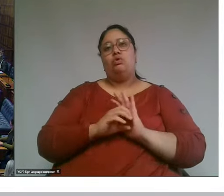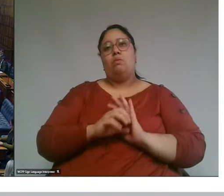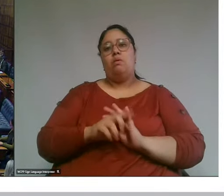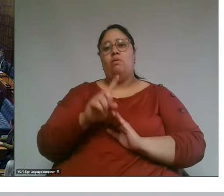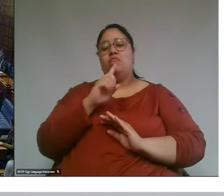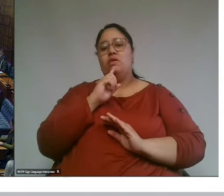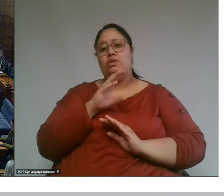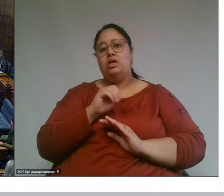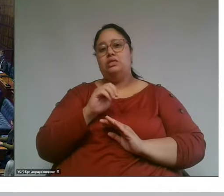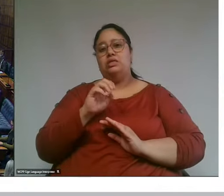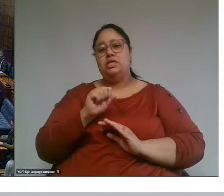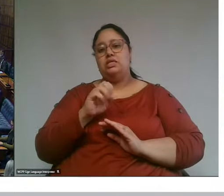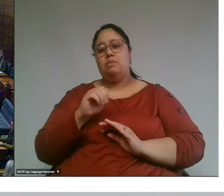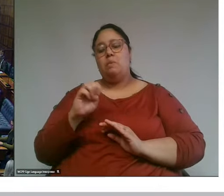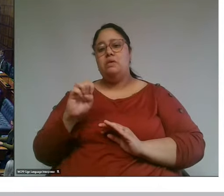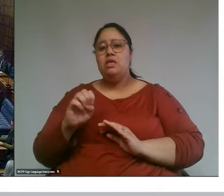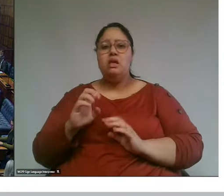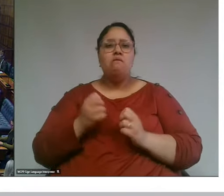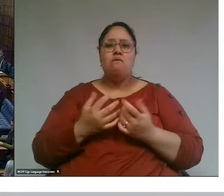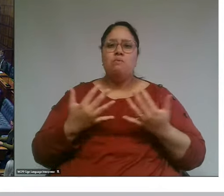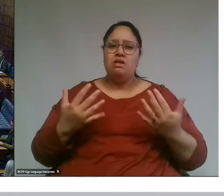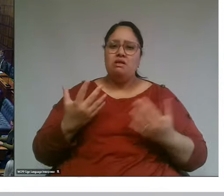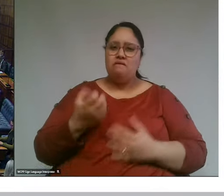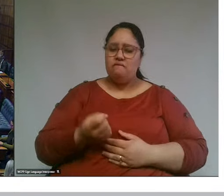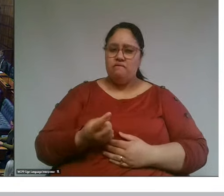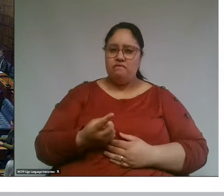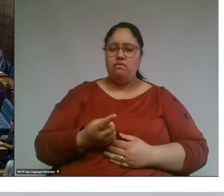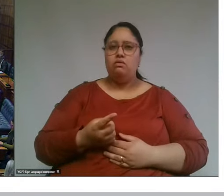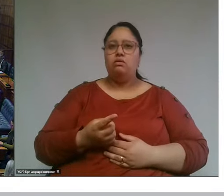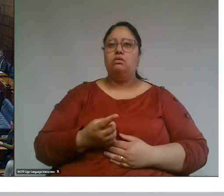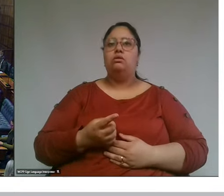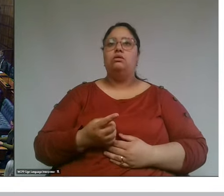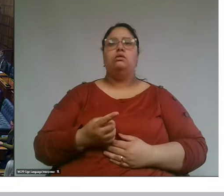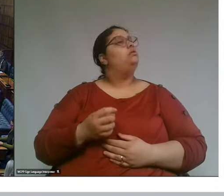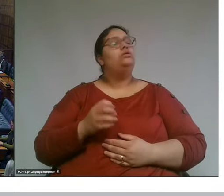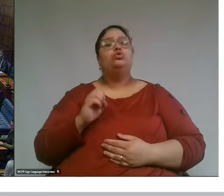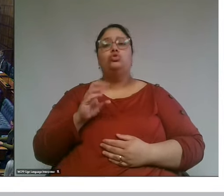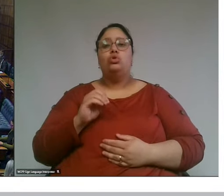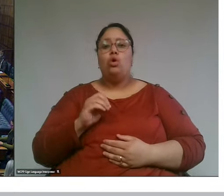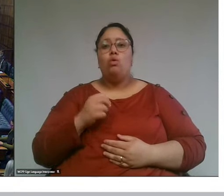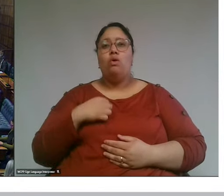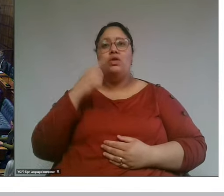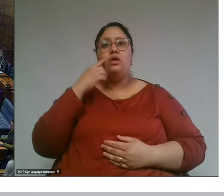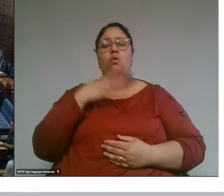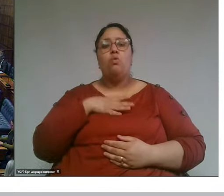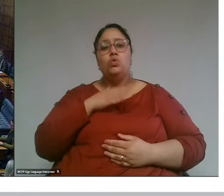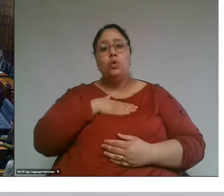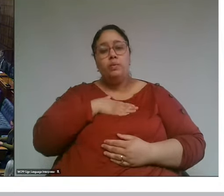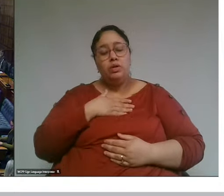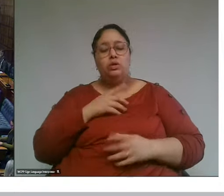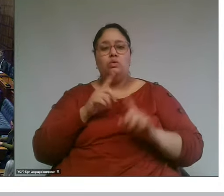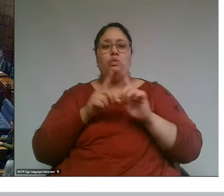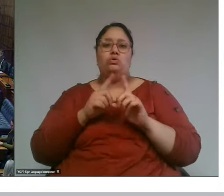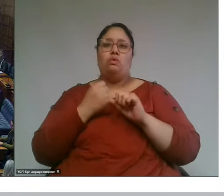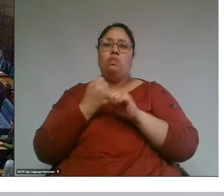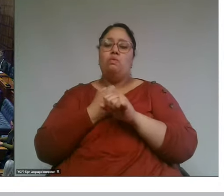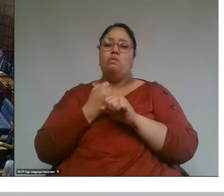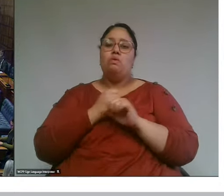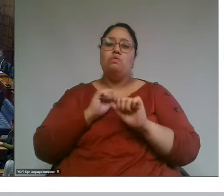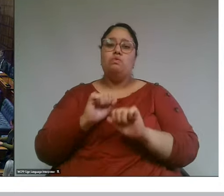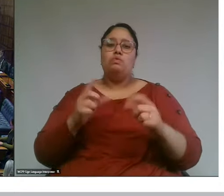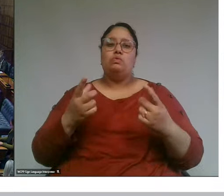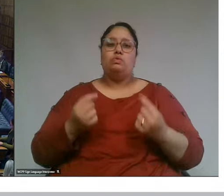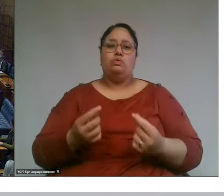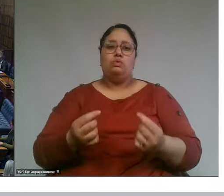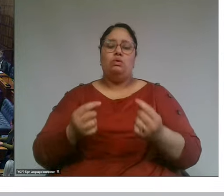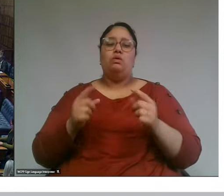smmes how many smm are there you know um so I think I want to appreciate the work that you doing with I think